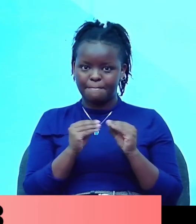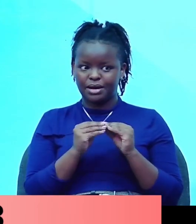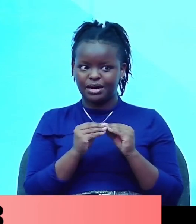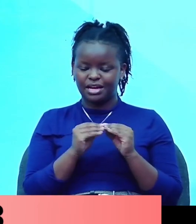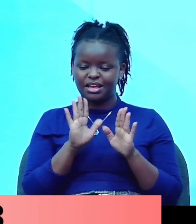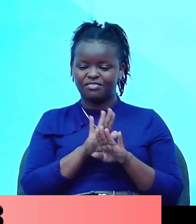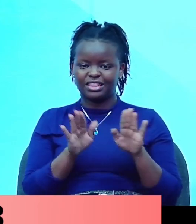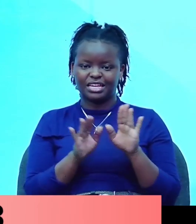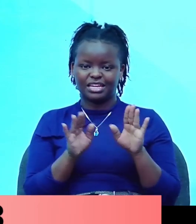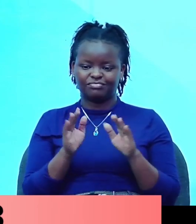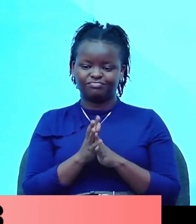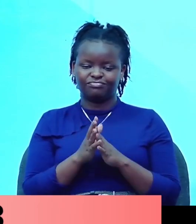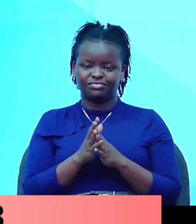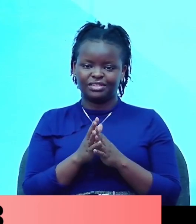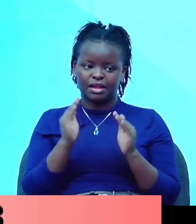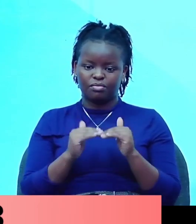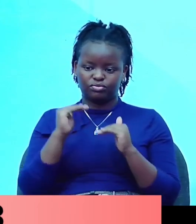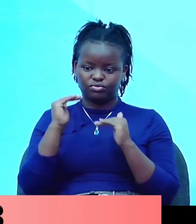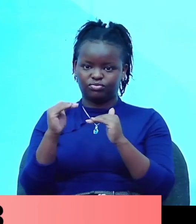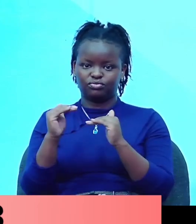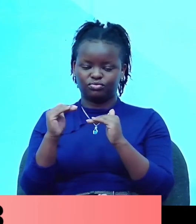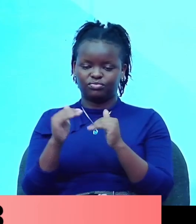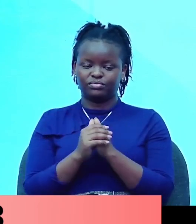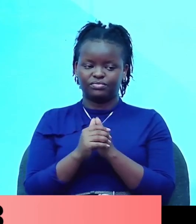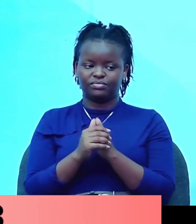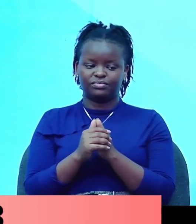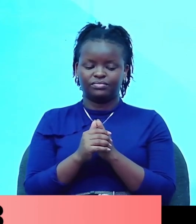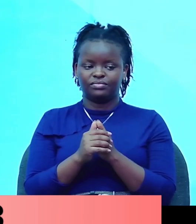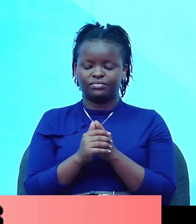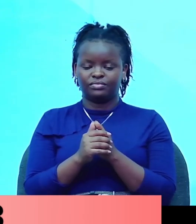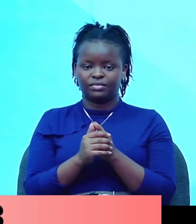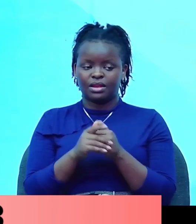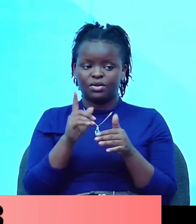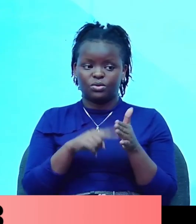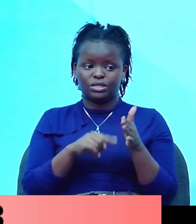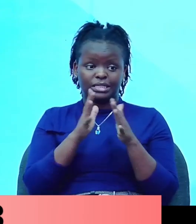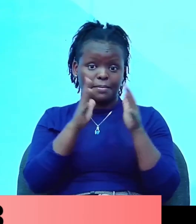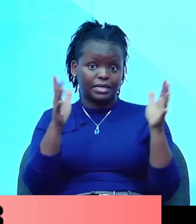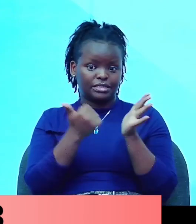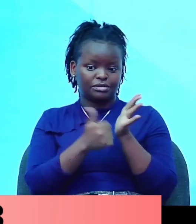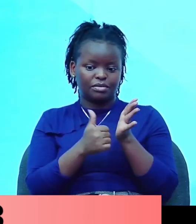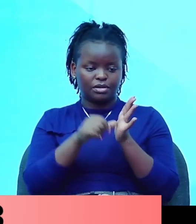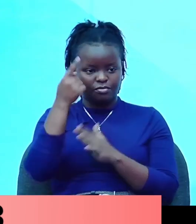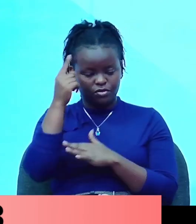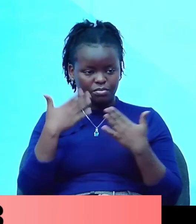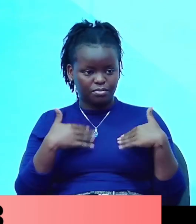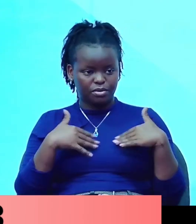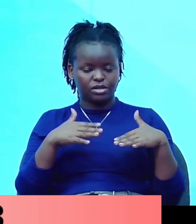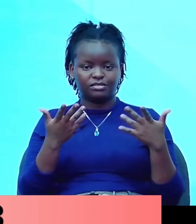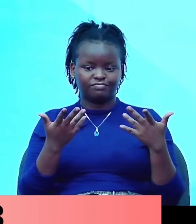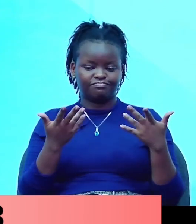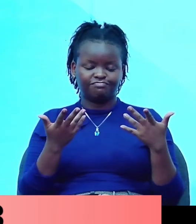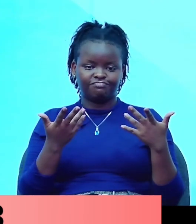nice to start off with 50,000. Imagine. Right. So, what is the biggest problem for people in January? Wow, it's all over the place.